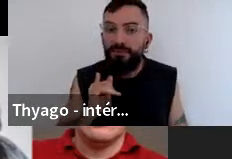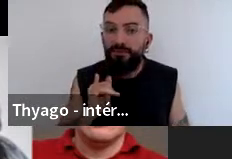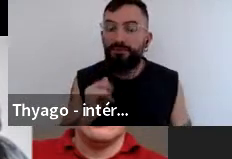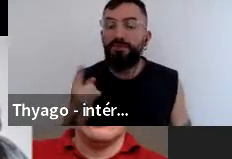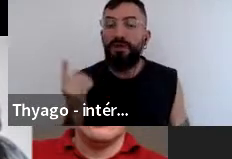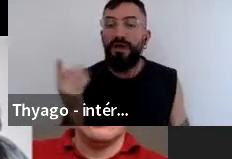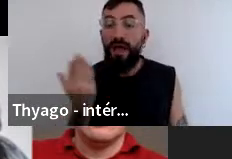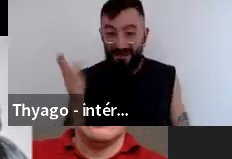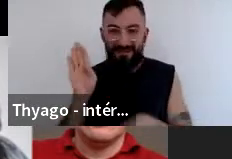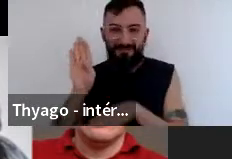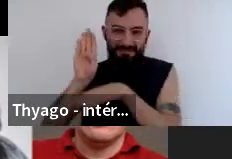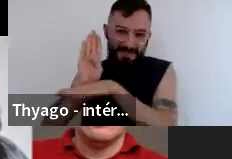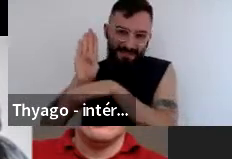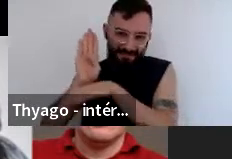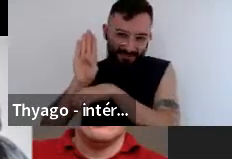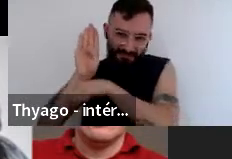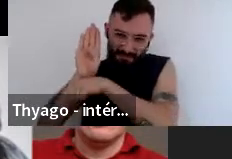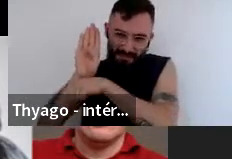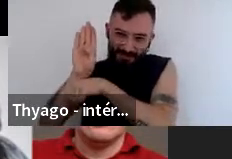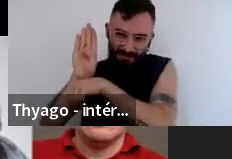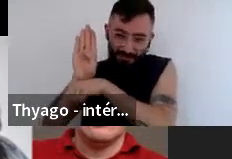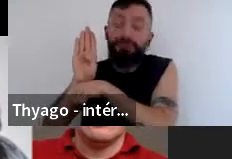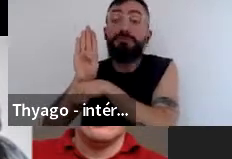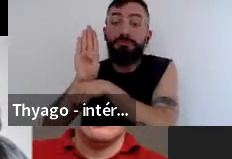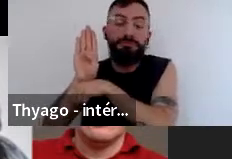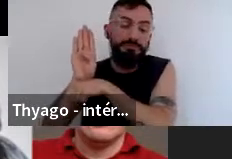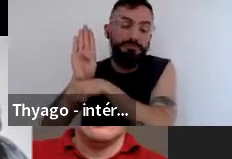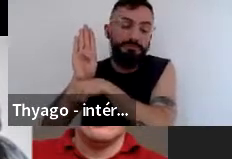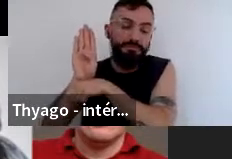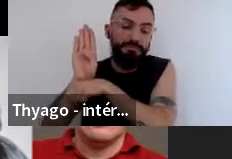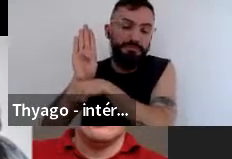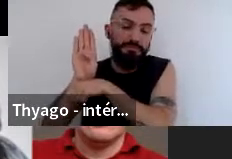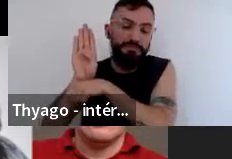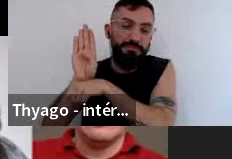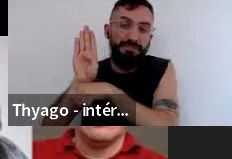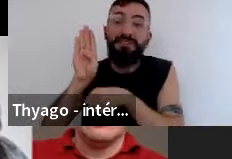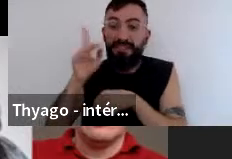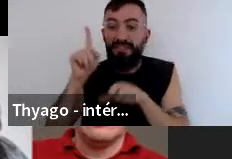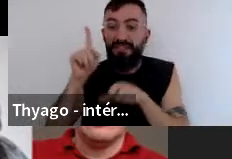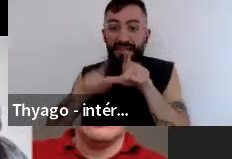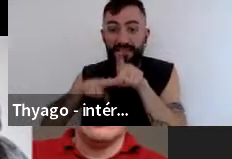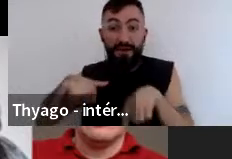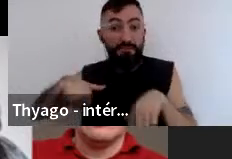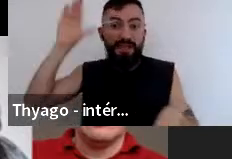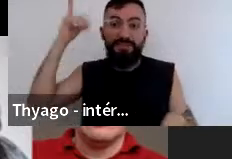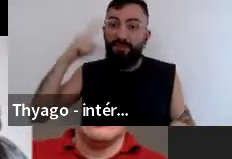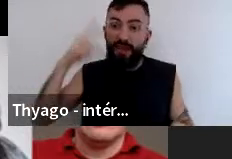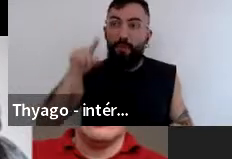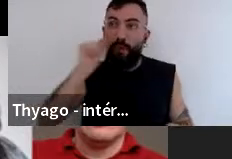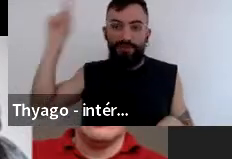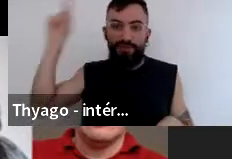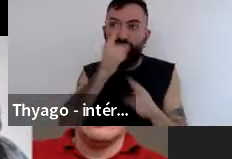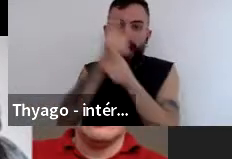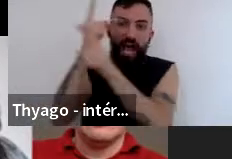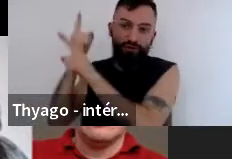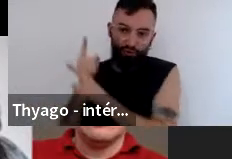for Betim, formed by letters, as the most frequent one. Okay.